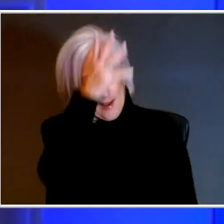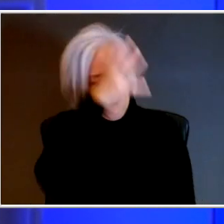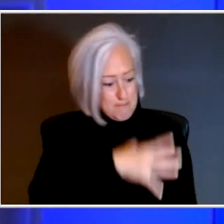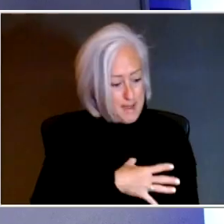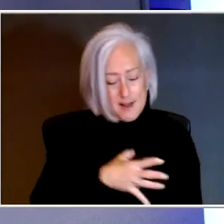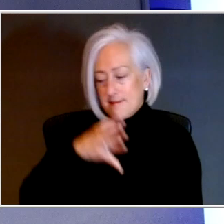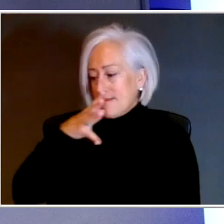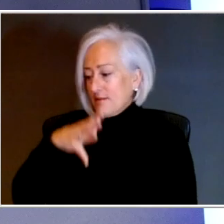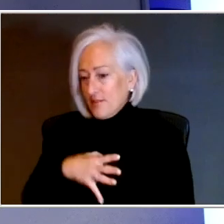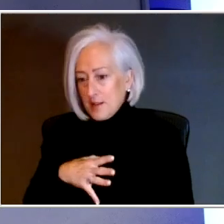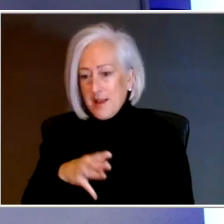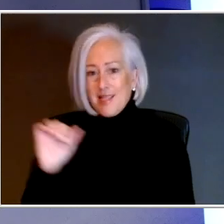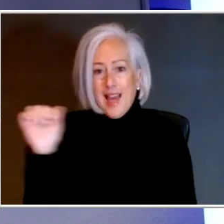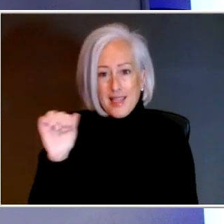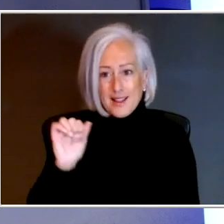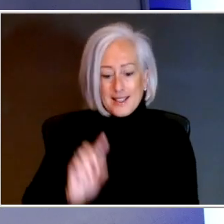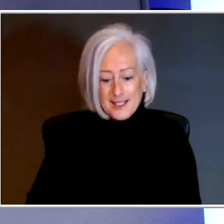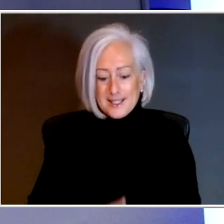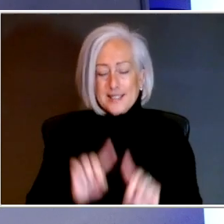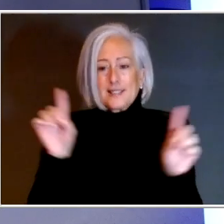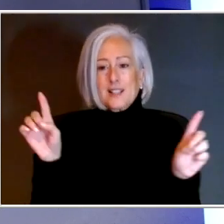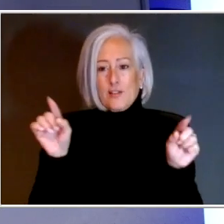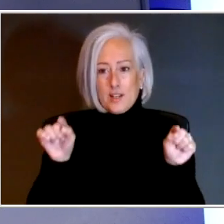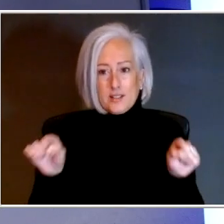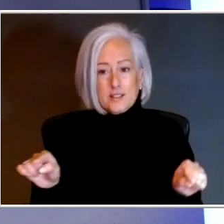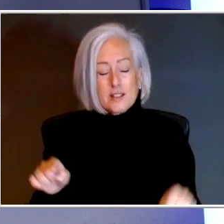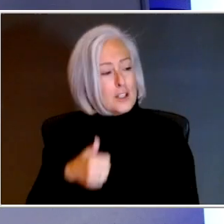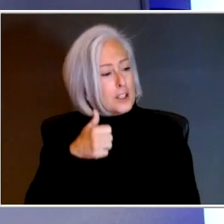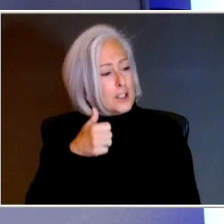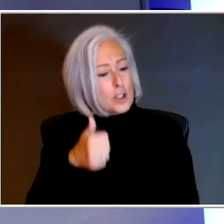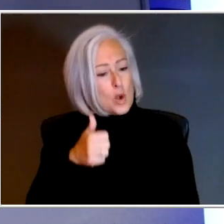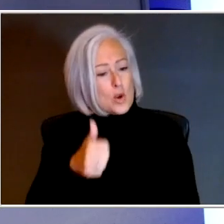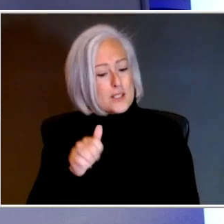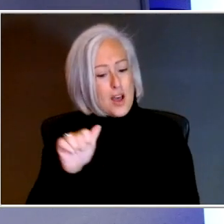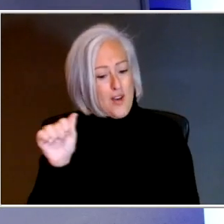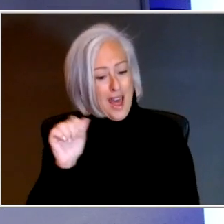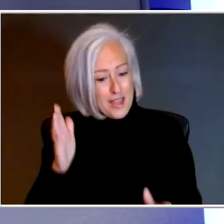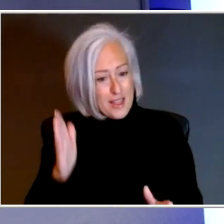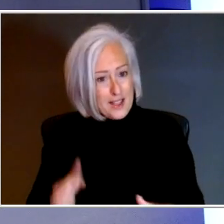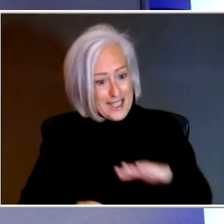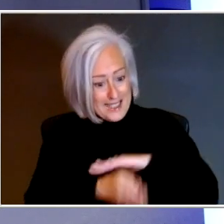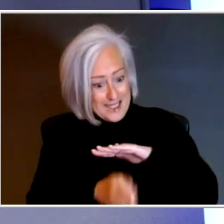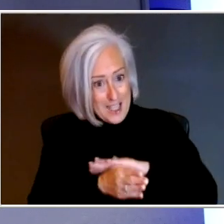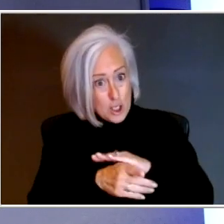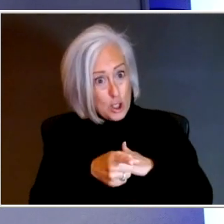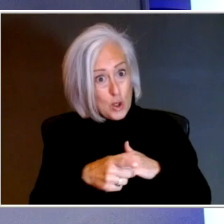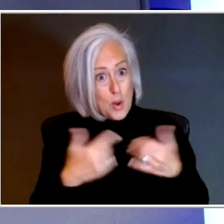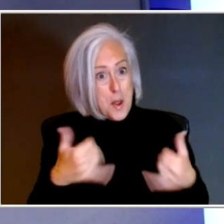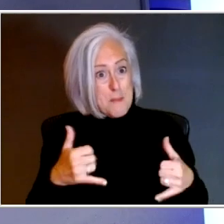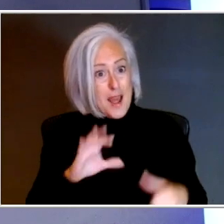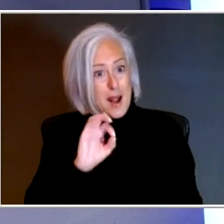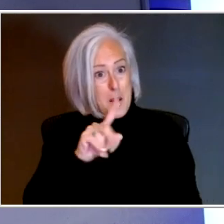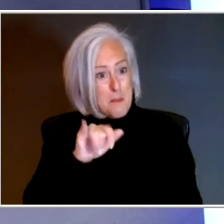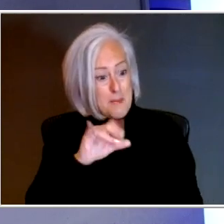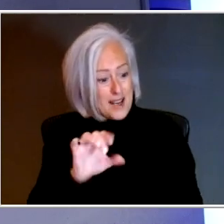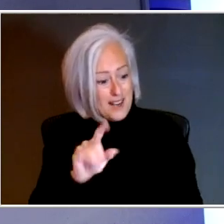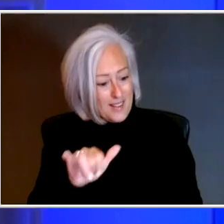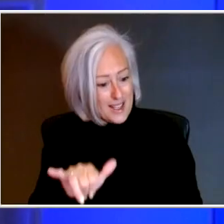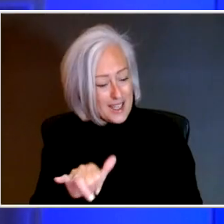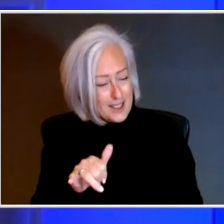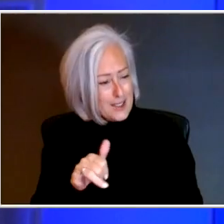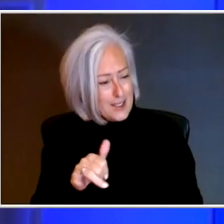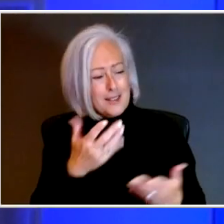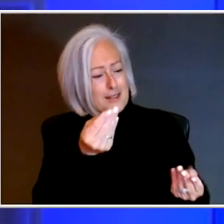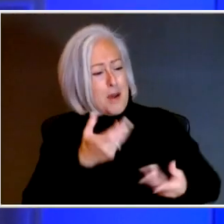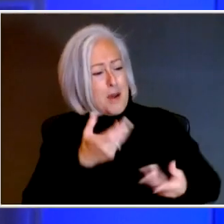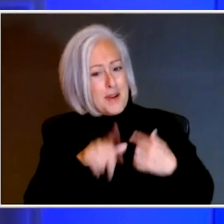of care. So you are an athlete yourself. You played soccer. You played competitively, correct? Yeah, I did. Tell me a little bit about that history. Yeah, so I